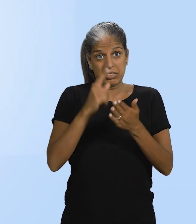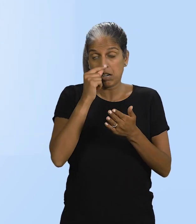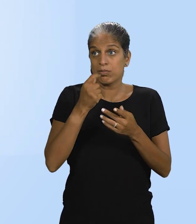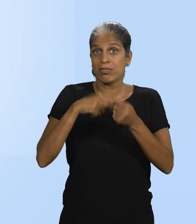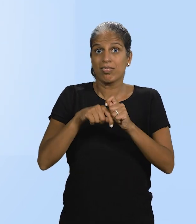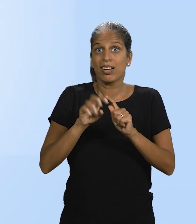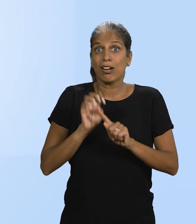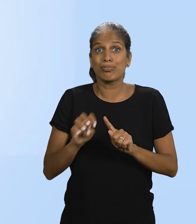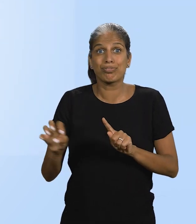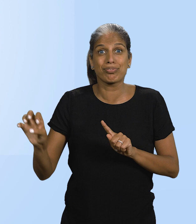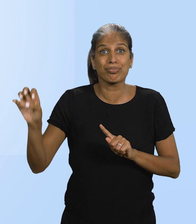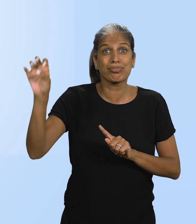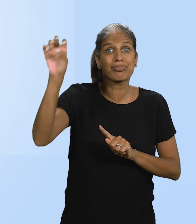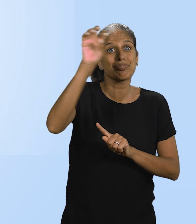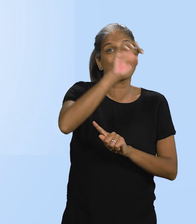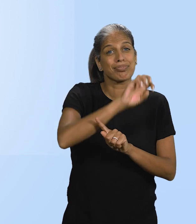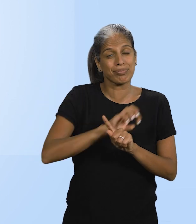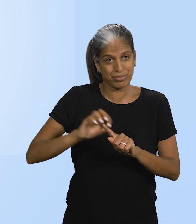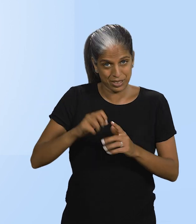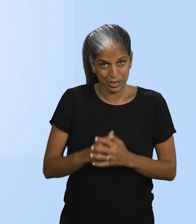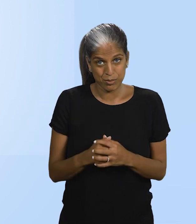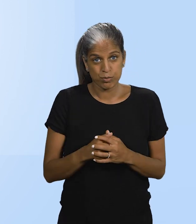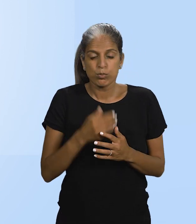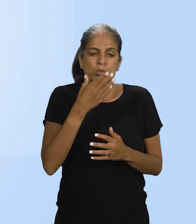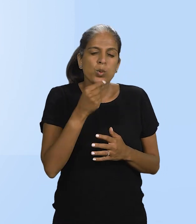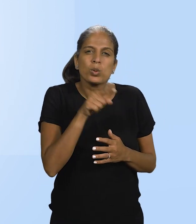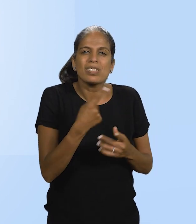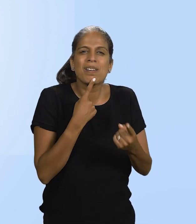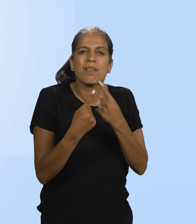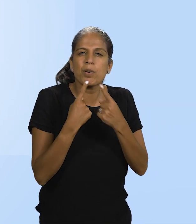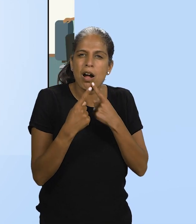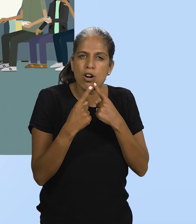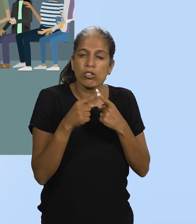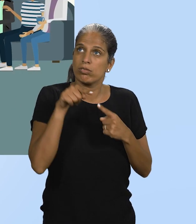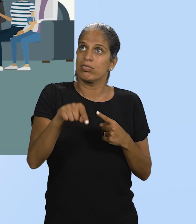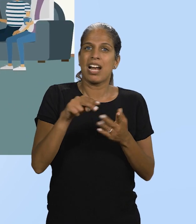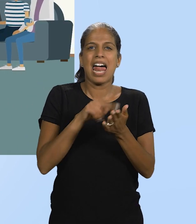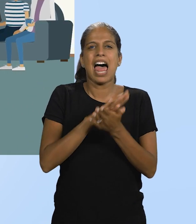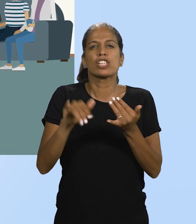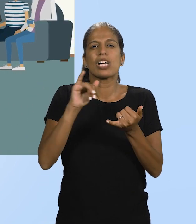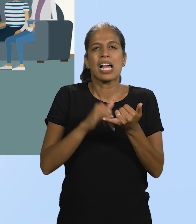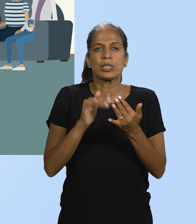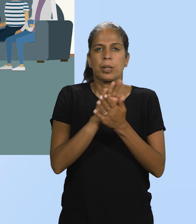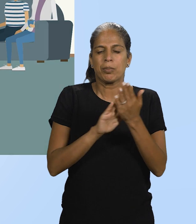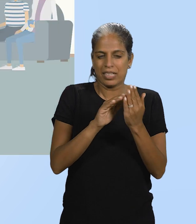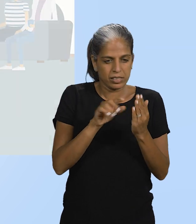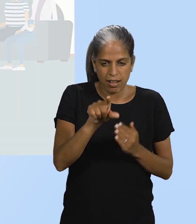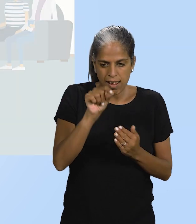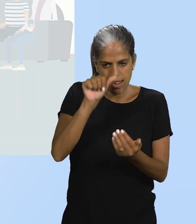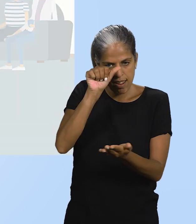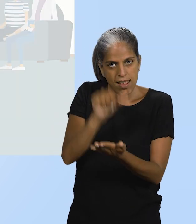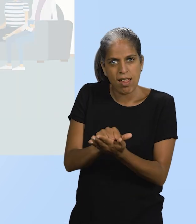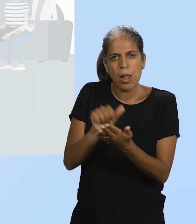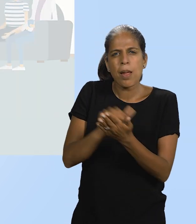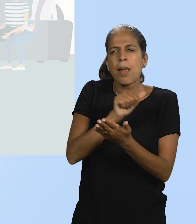could lead to the use of pharmacogenetics in everyday clinical practice. Using pharmacogenetic information in the